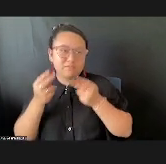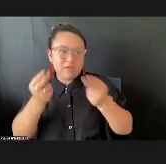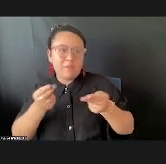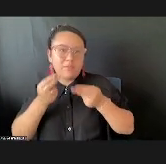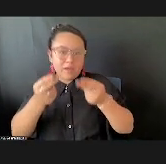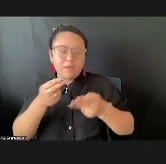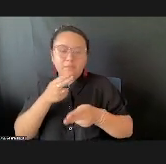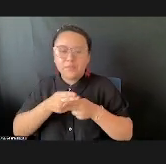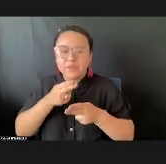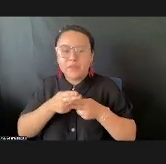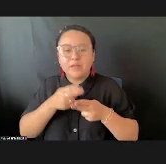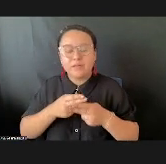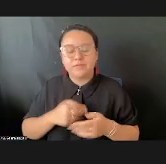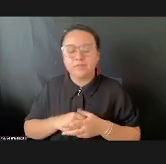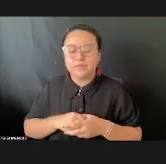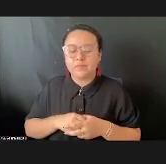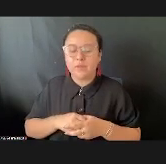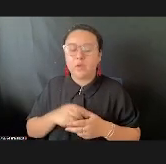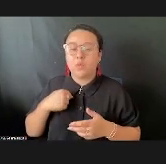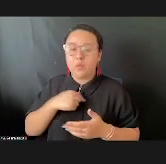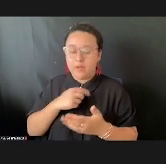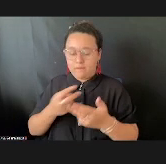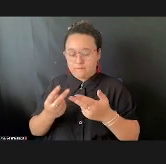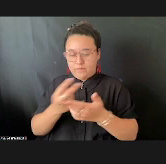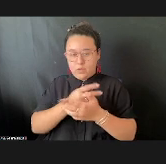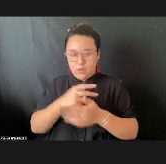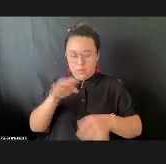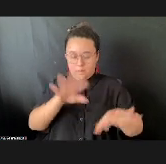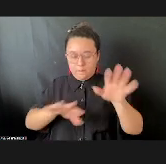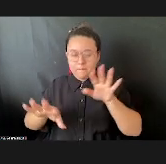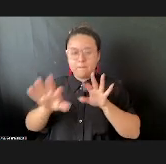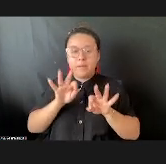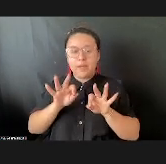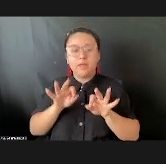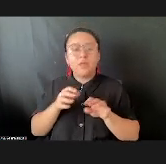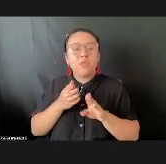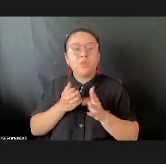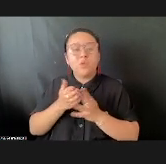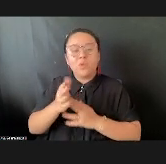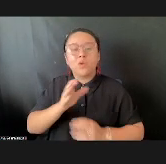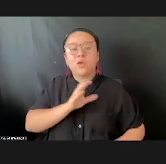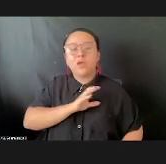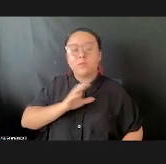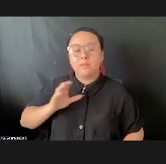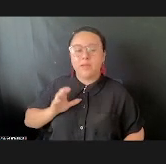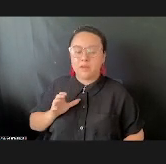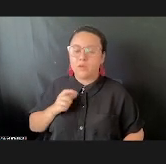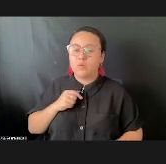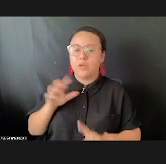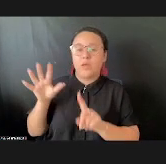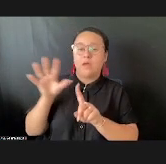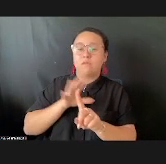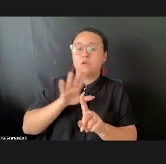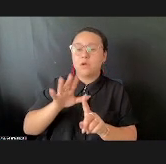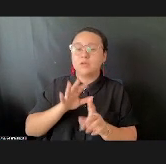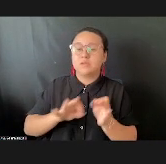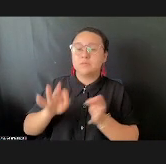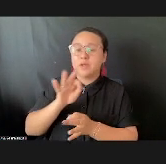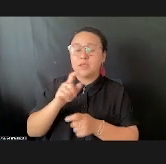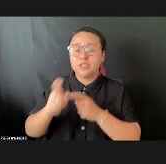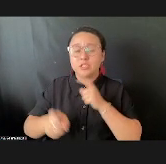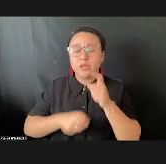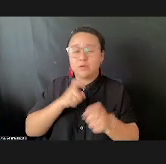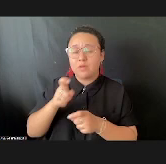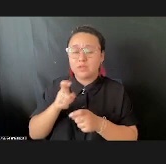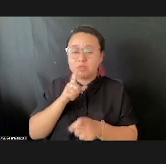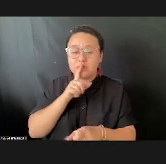were reviewed and the awardee was selected by an appointed committee. With this approach, we aim to amplify Diane's spirit of generosity and her